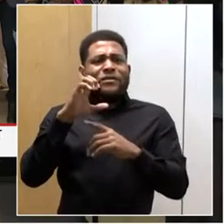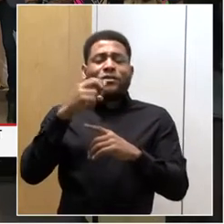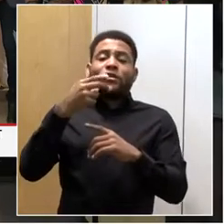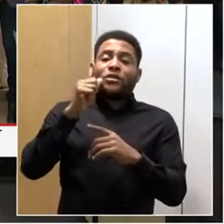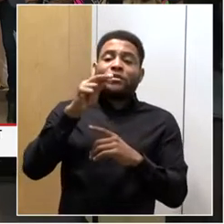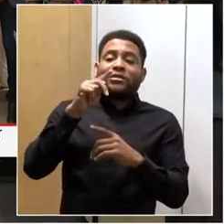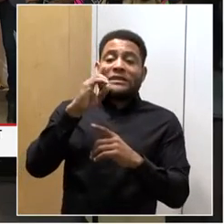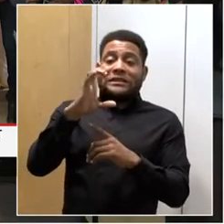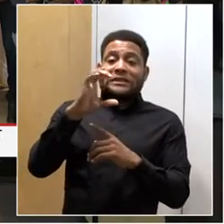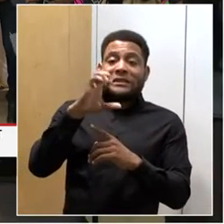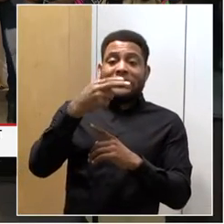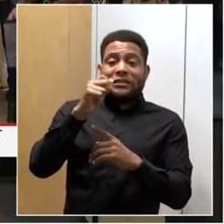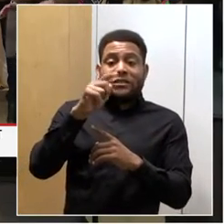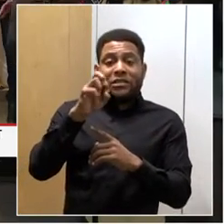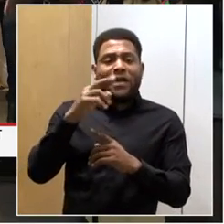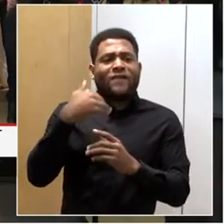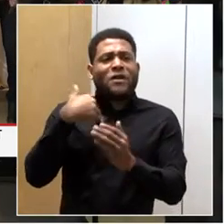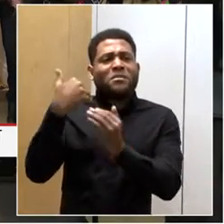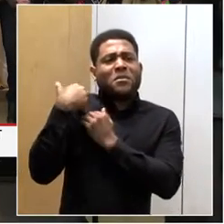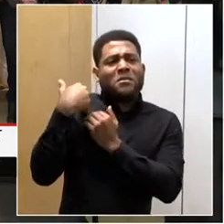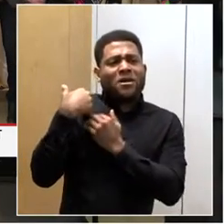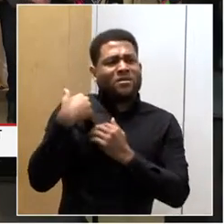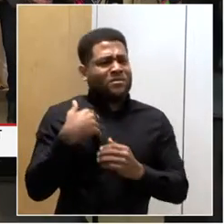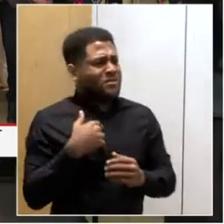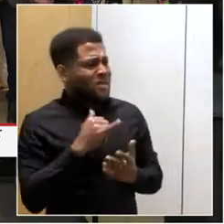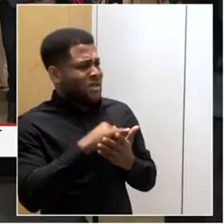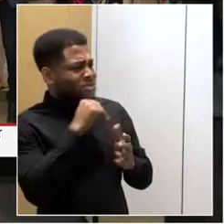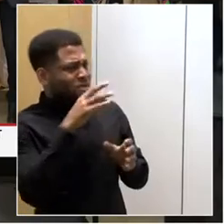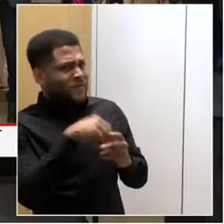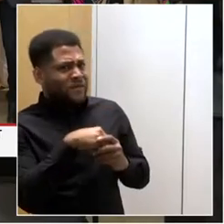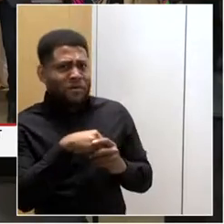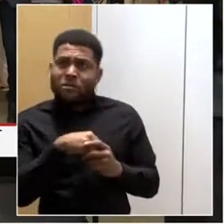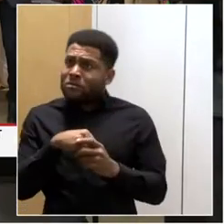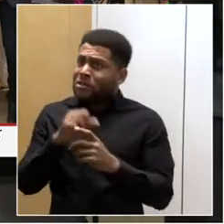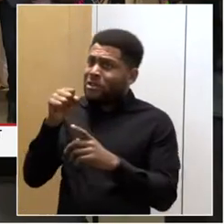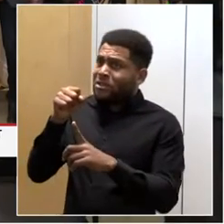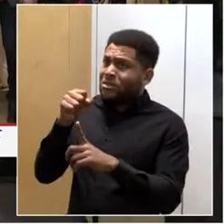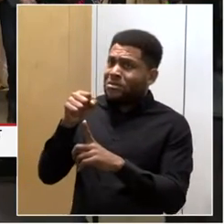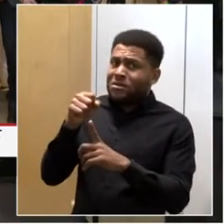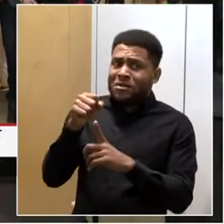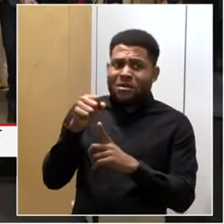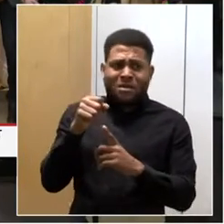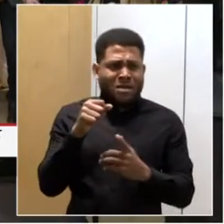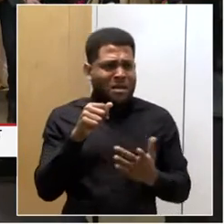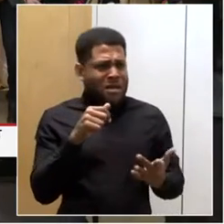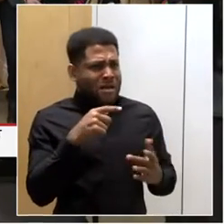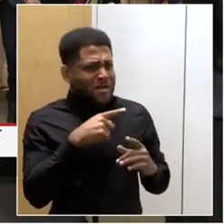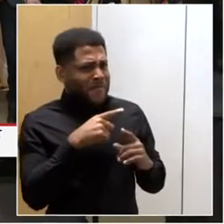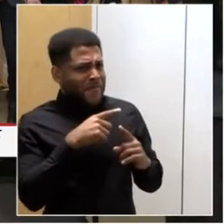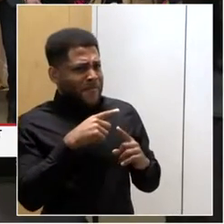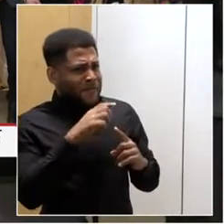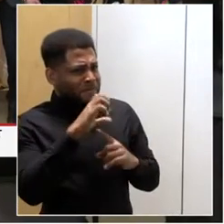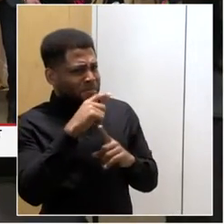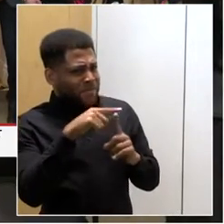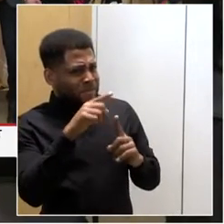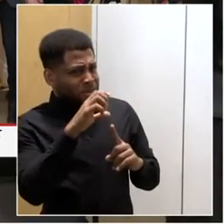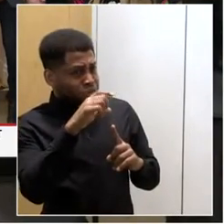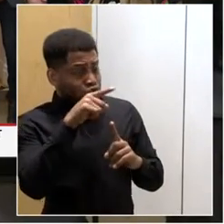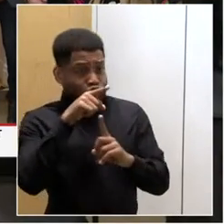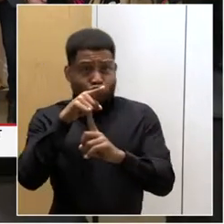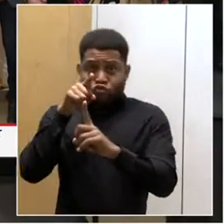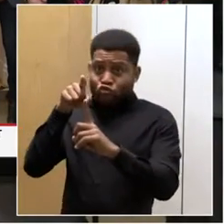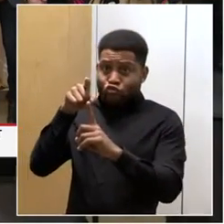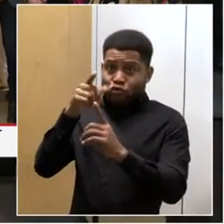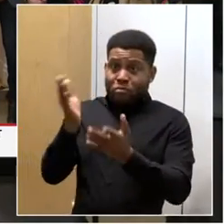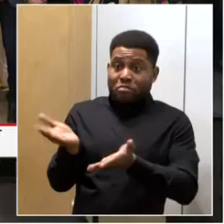42 days before you present your budget. It We requires them to already sit do before that. We already do that. But the chancellor doesn't, though. Yes, and, he and, does. and respectfully, I don't want